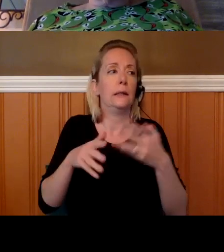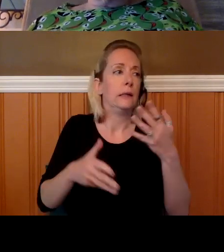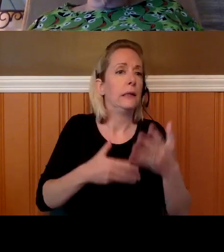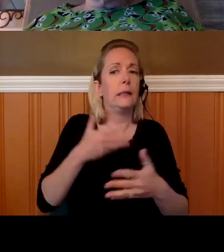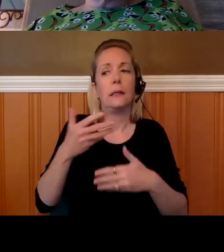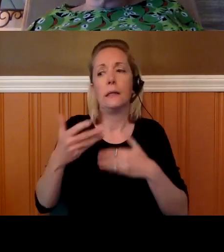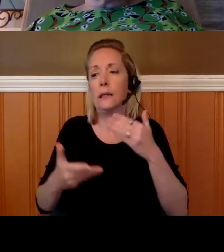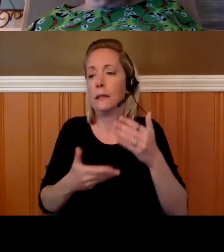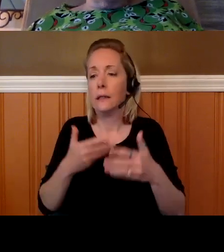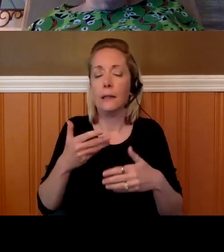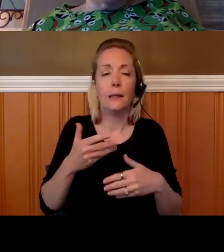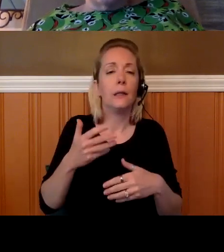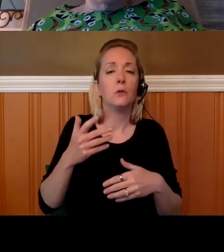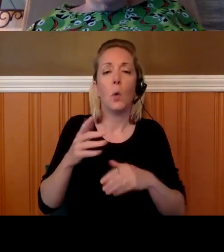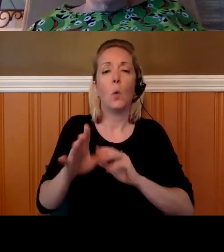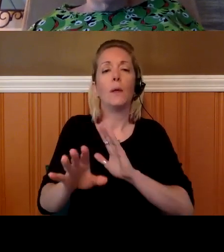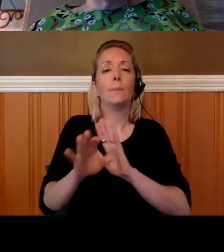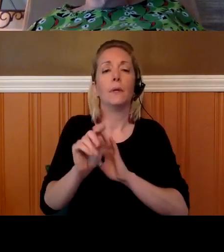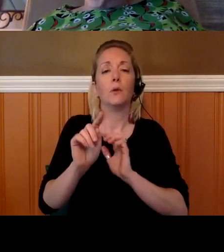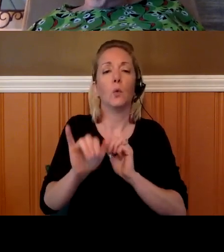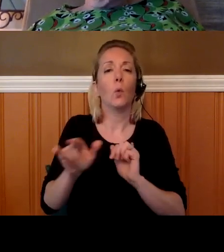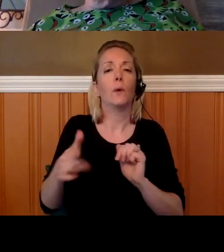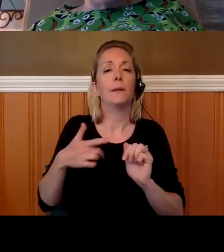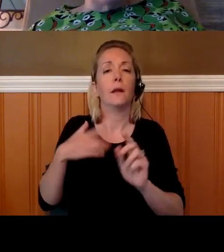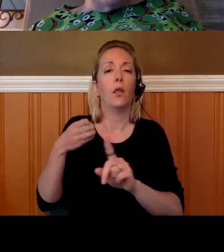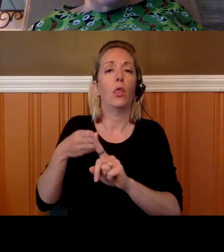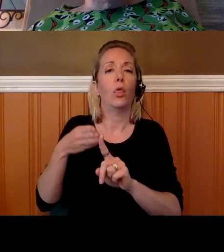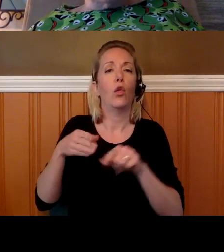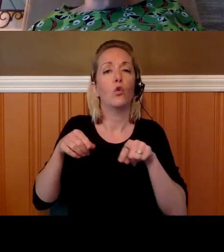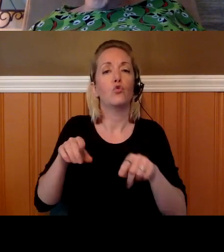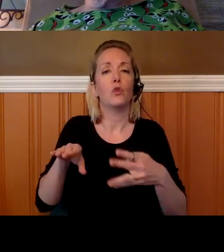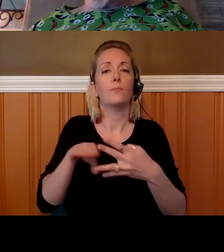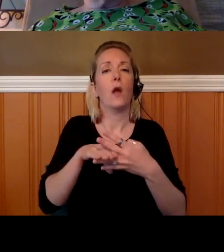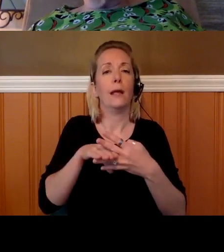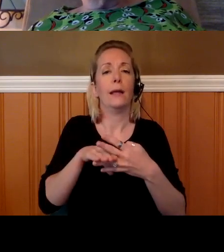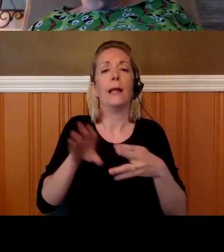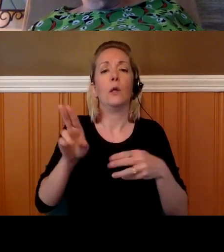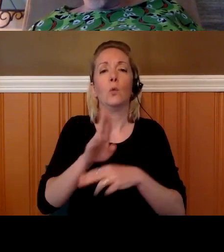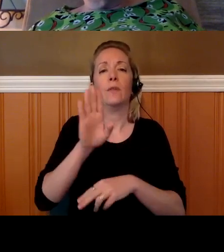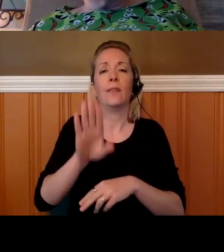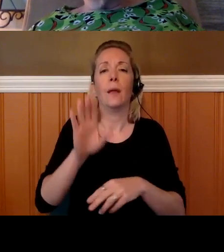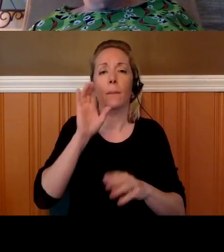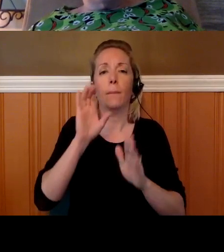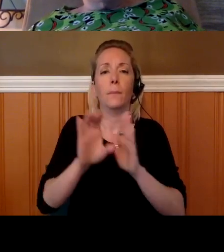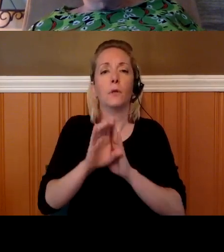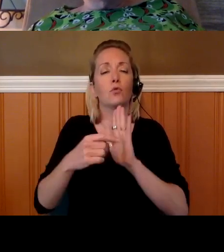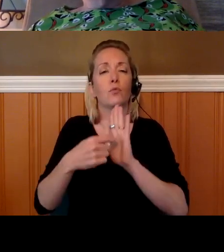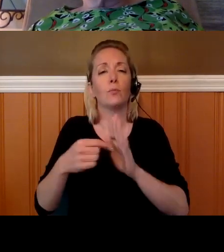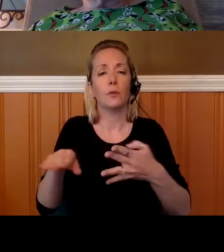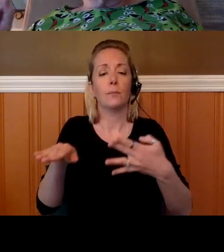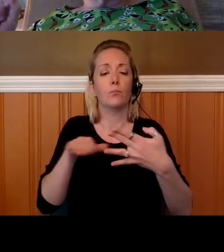she would always go to just play with, to kind of chill out a minute and take a break. And